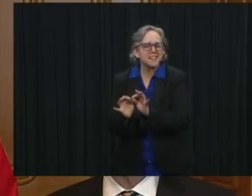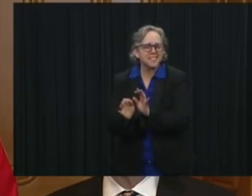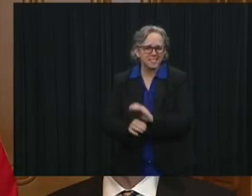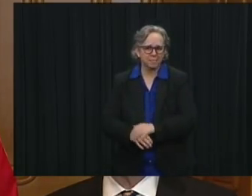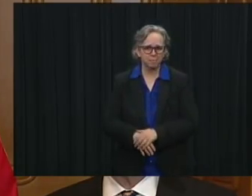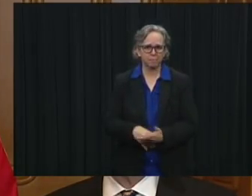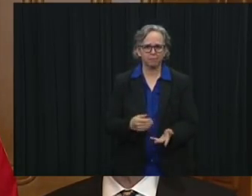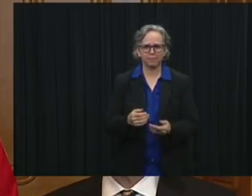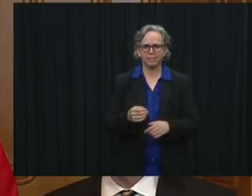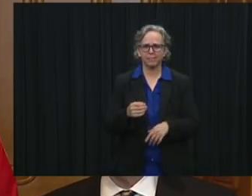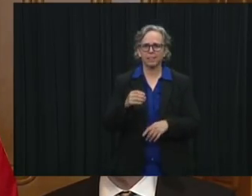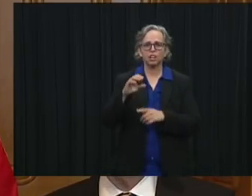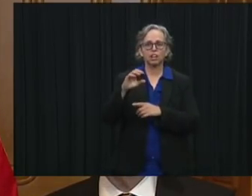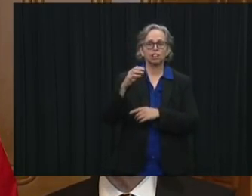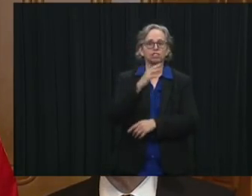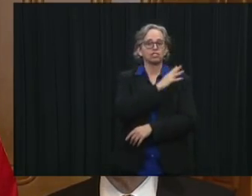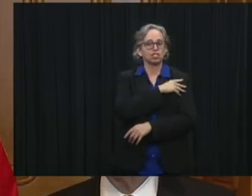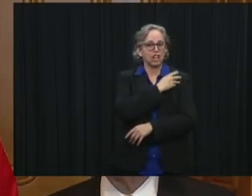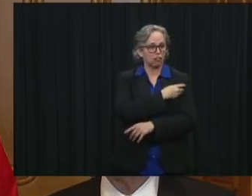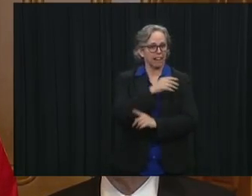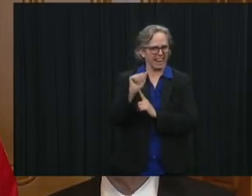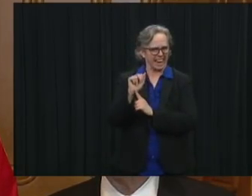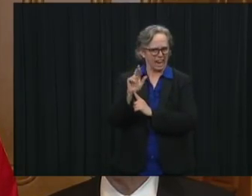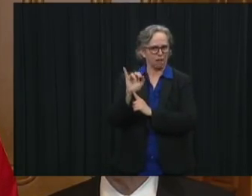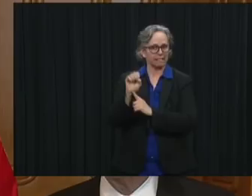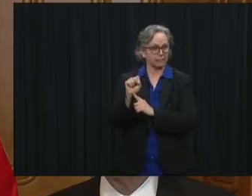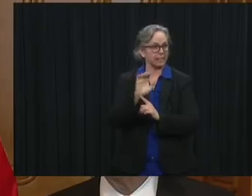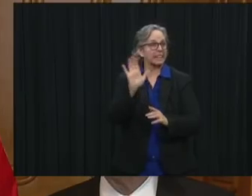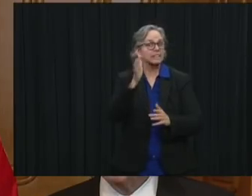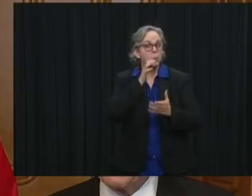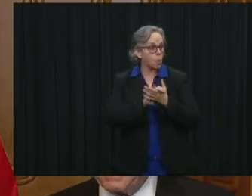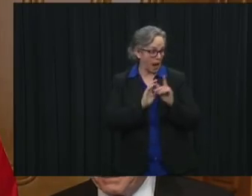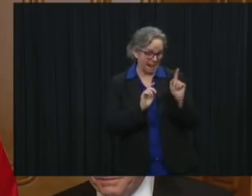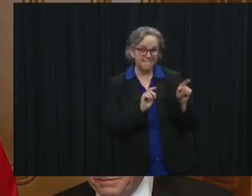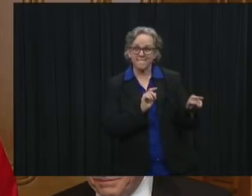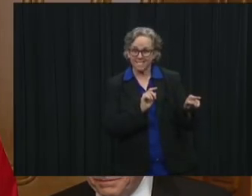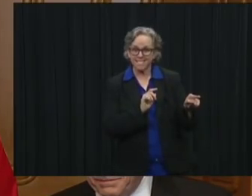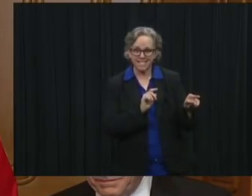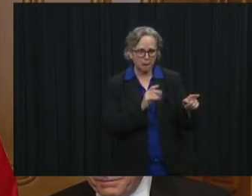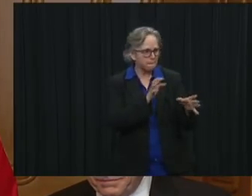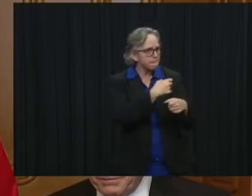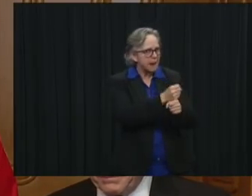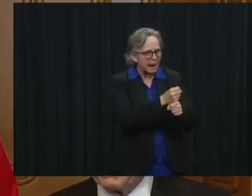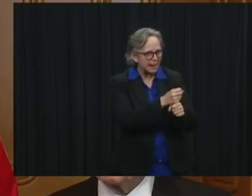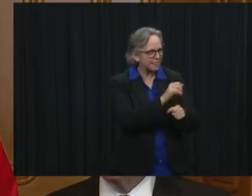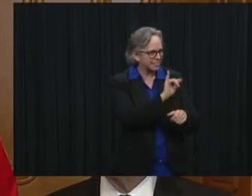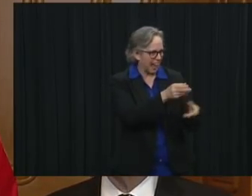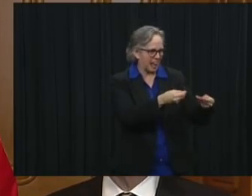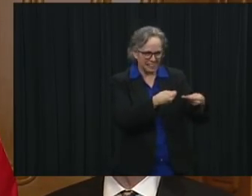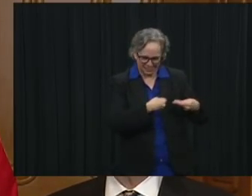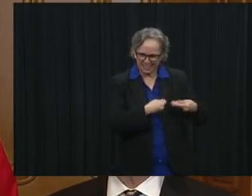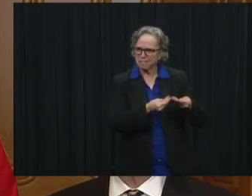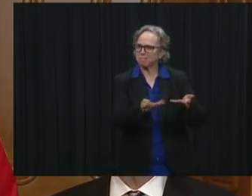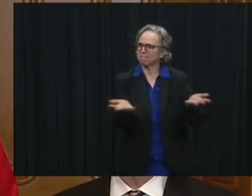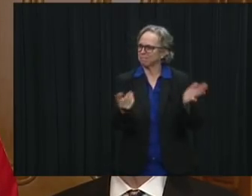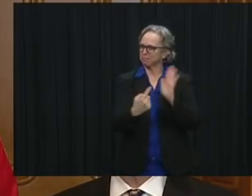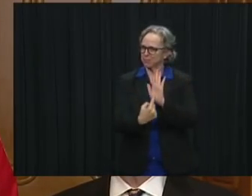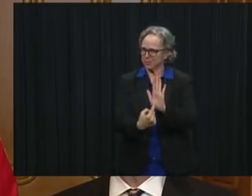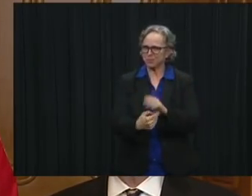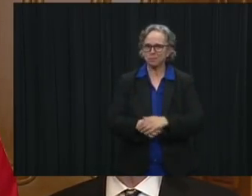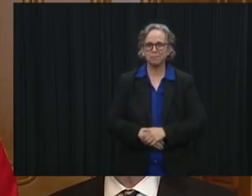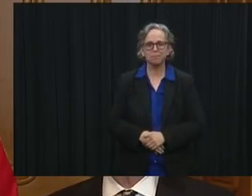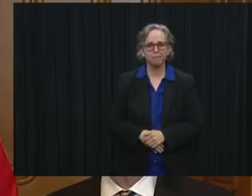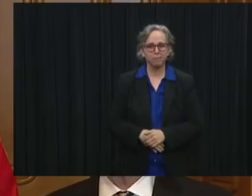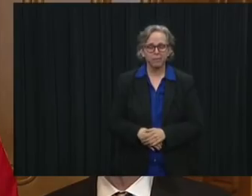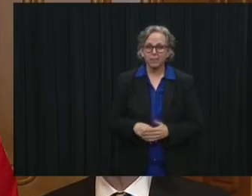a pattern for one of them, and she made this one to show me. And so we have a group of women all over